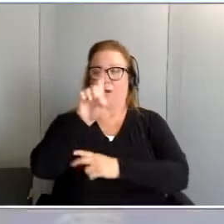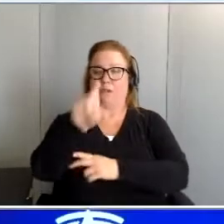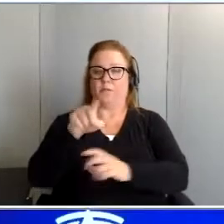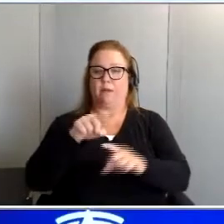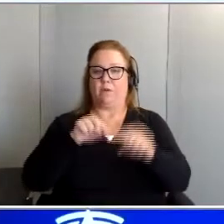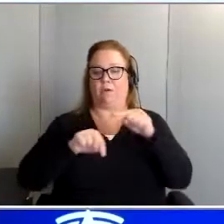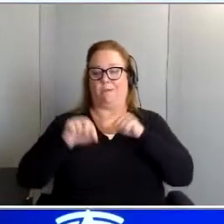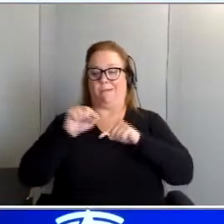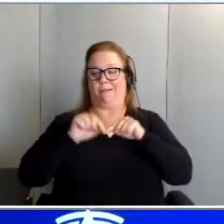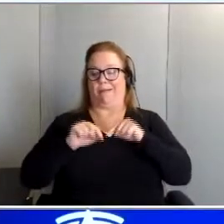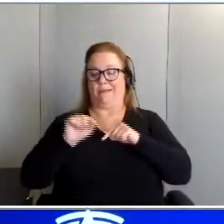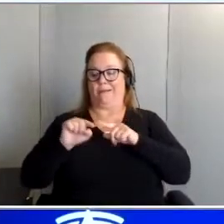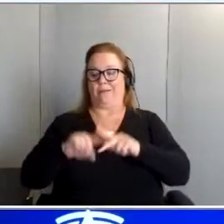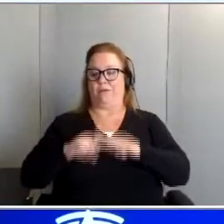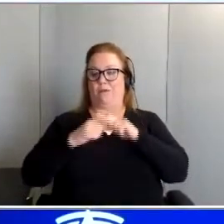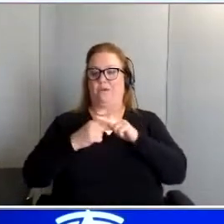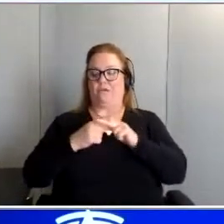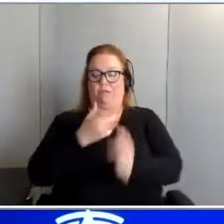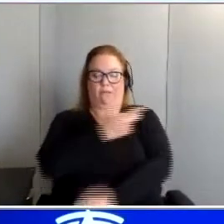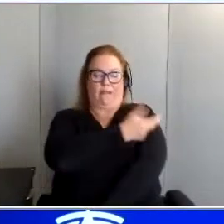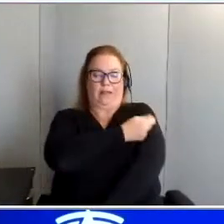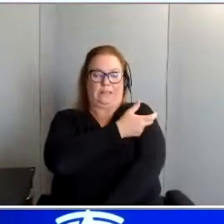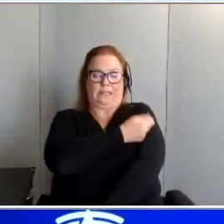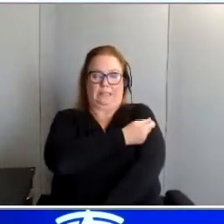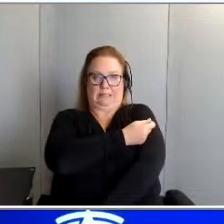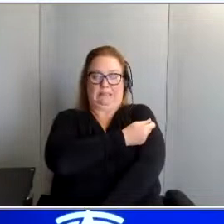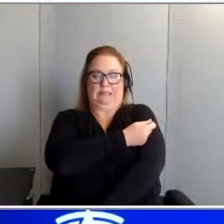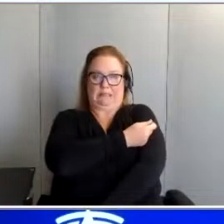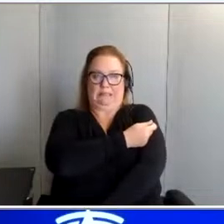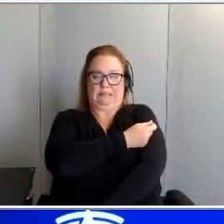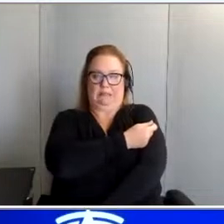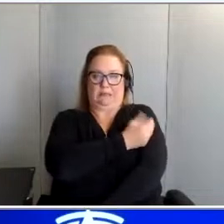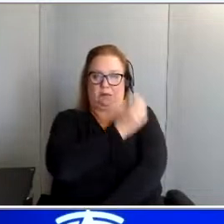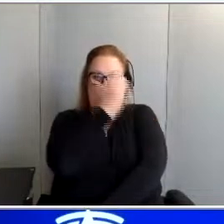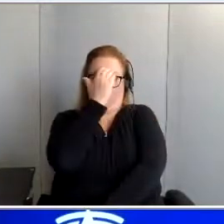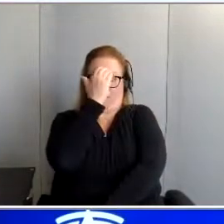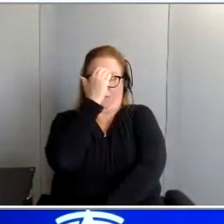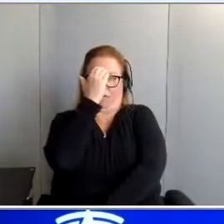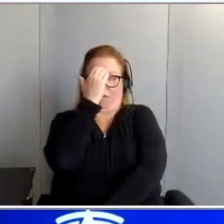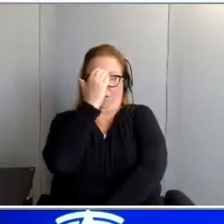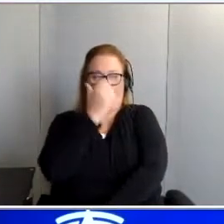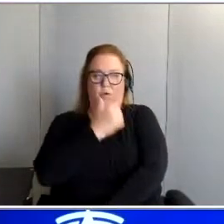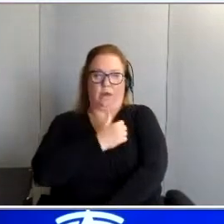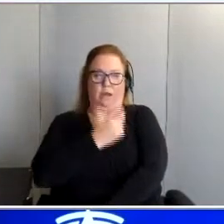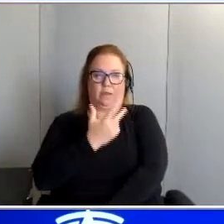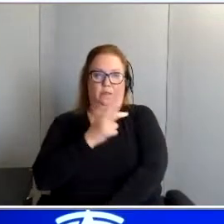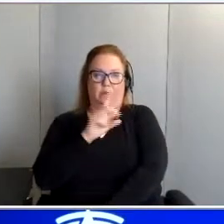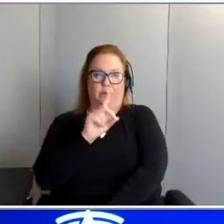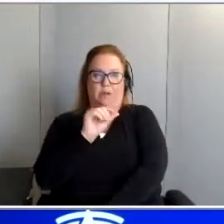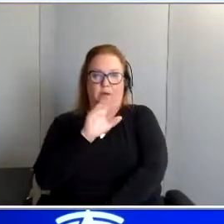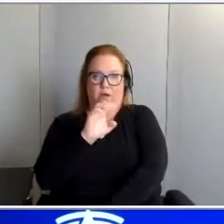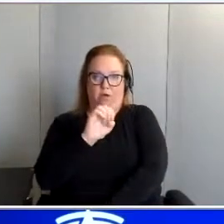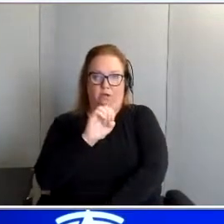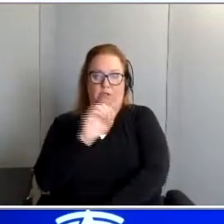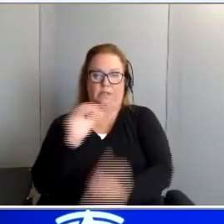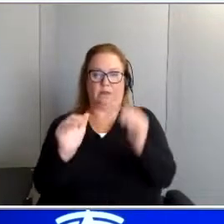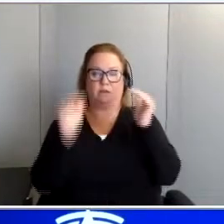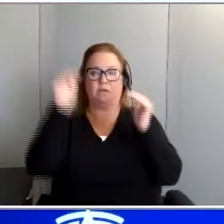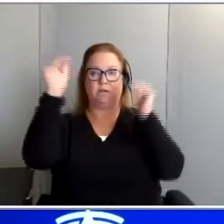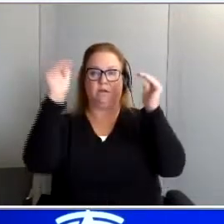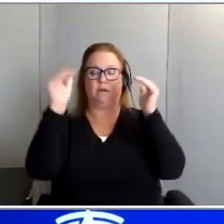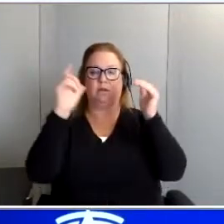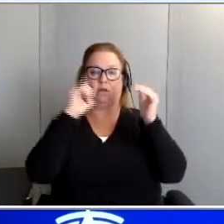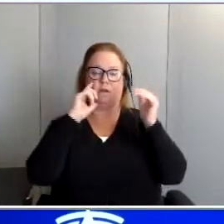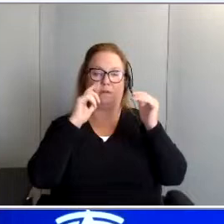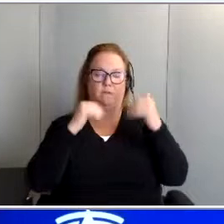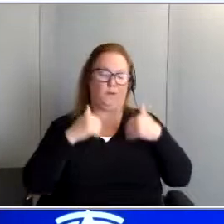original vaccines, we know that when you had at least 3 doses, as you were an adult, obviously for younger